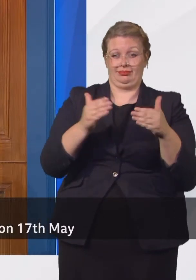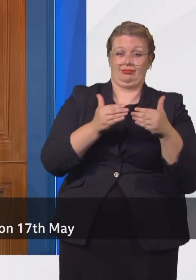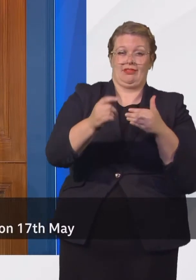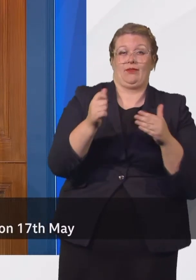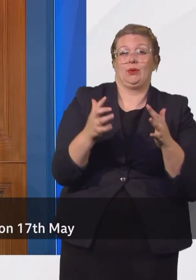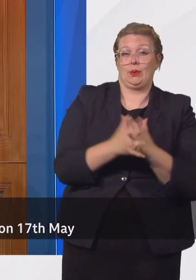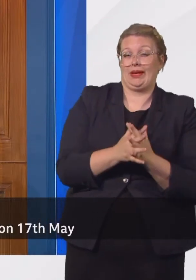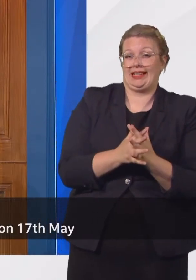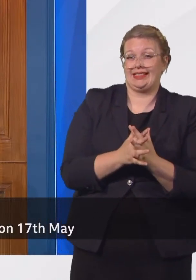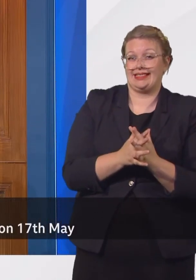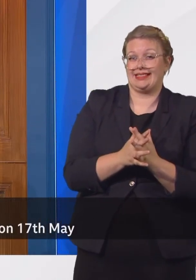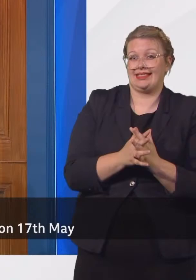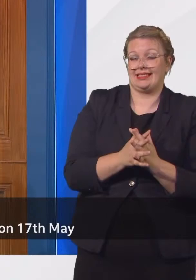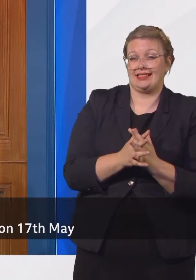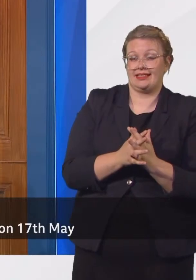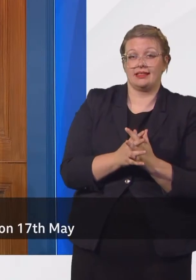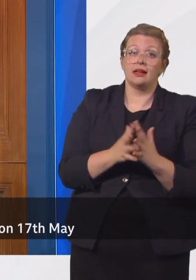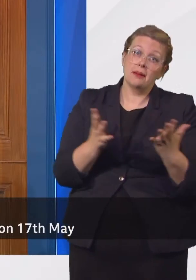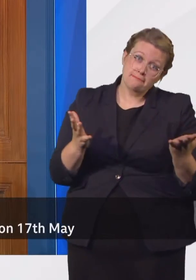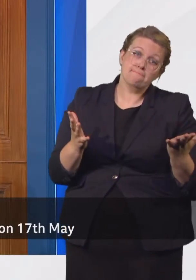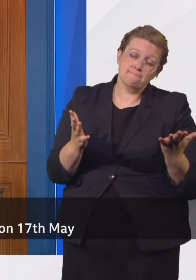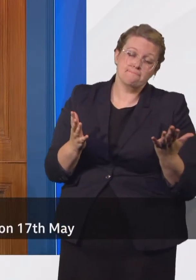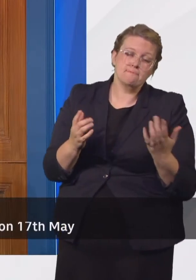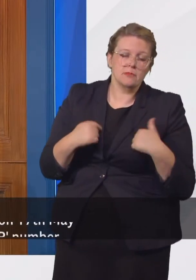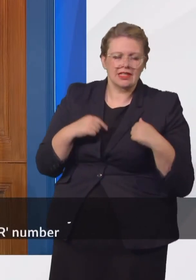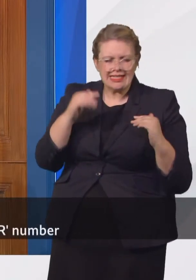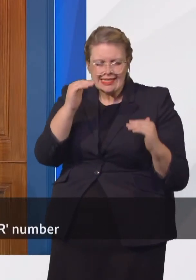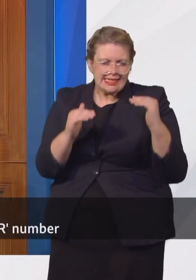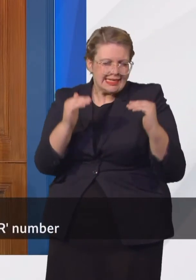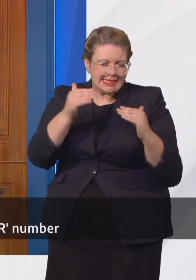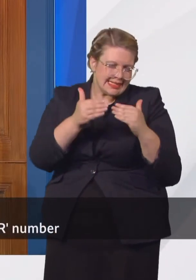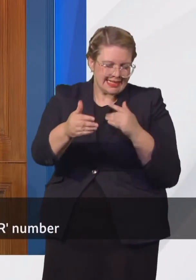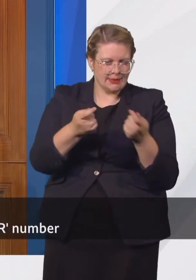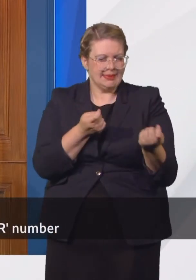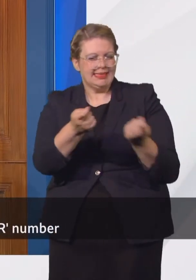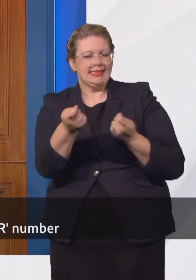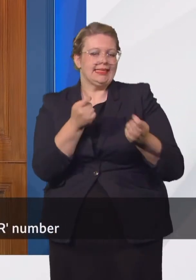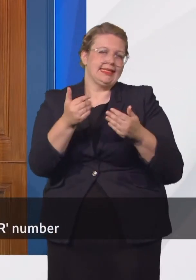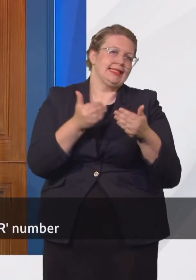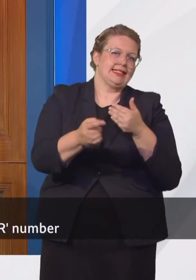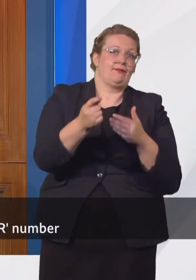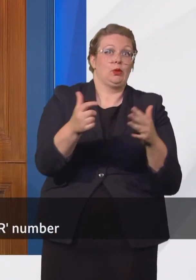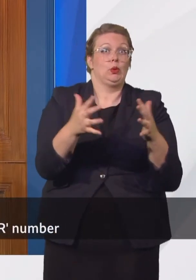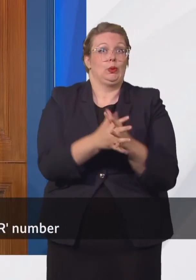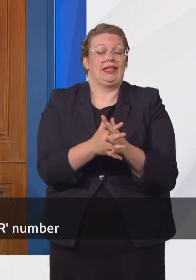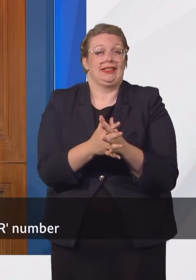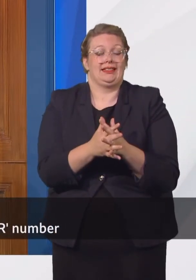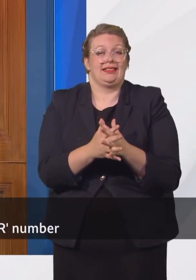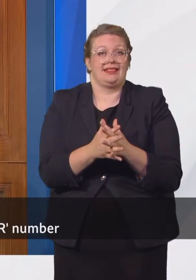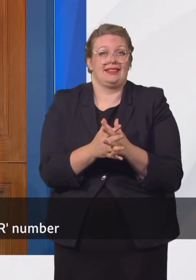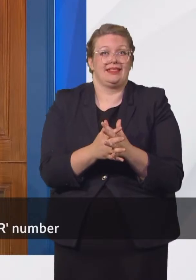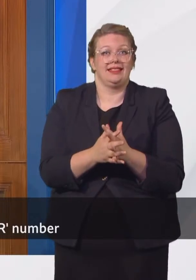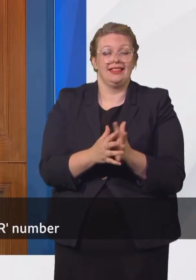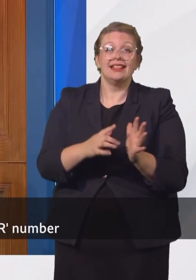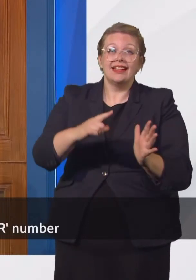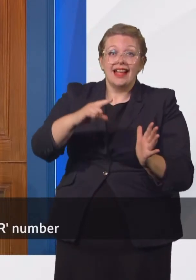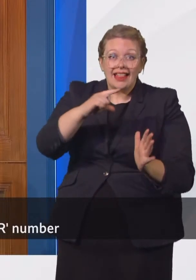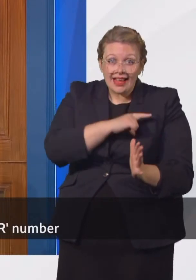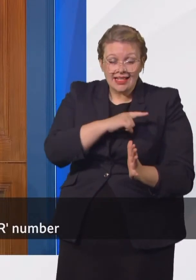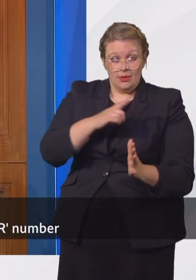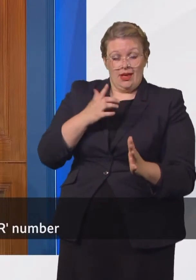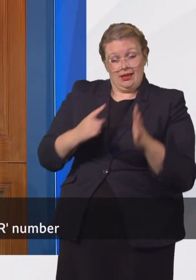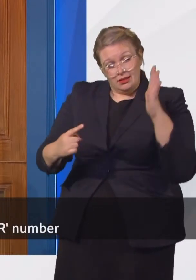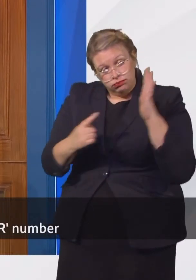few weeks for all the right reasons. And so I want us to continue at